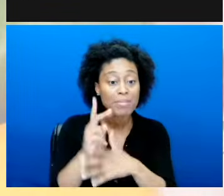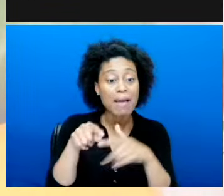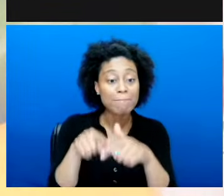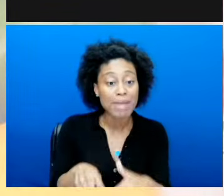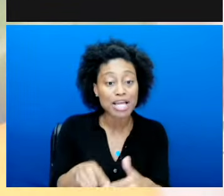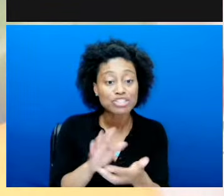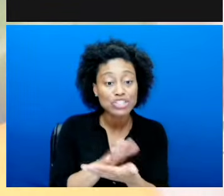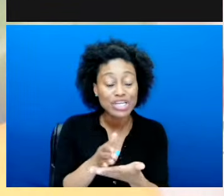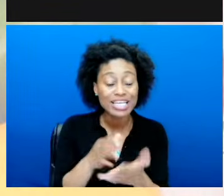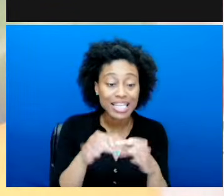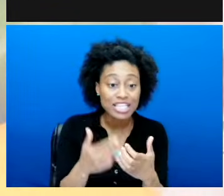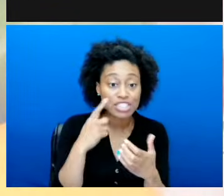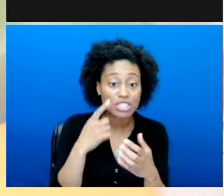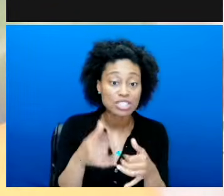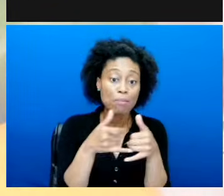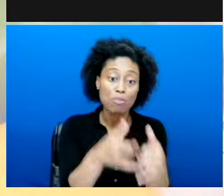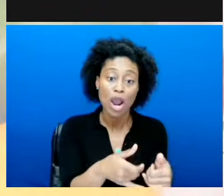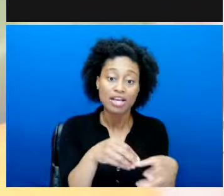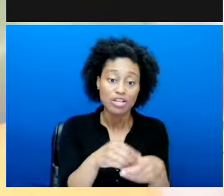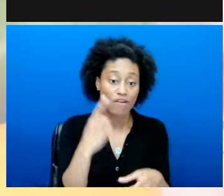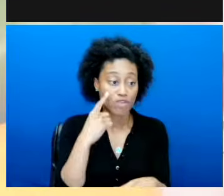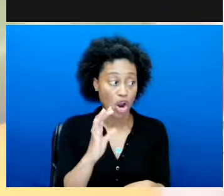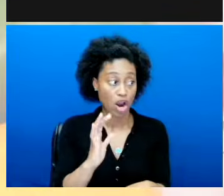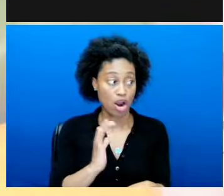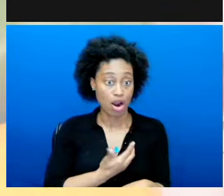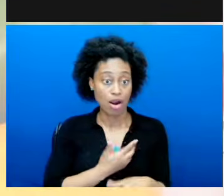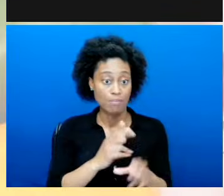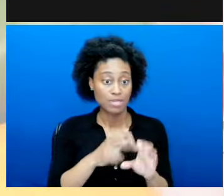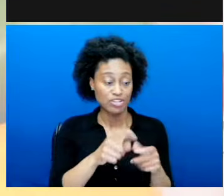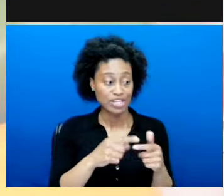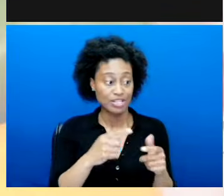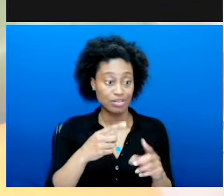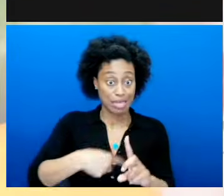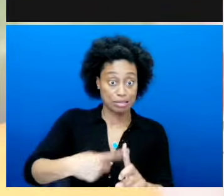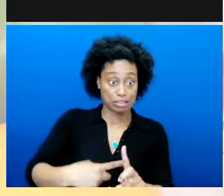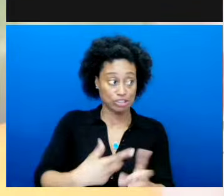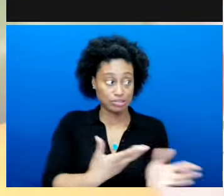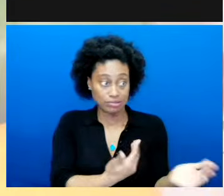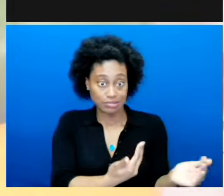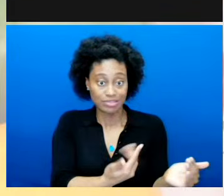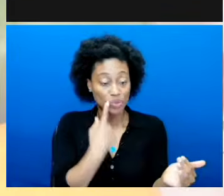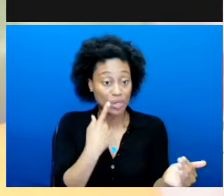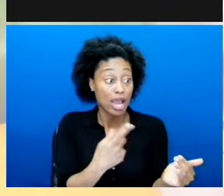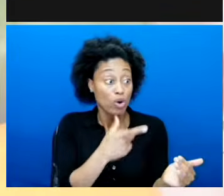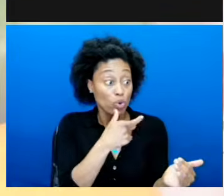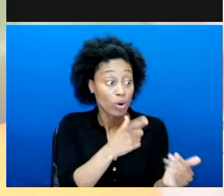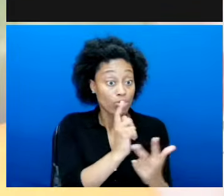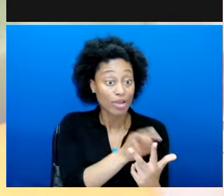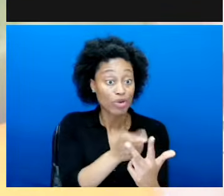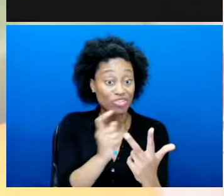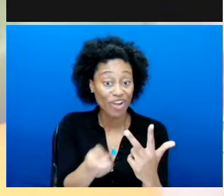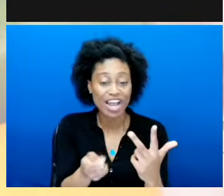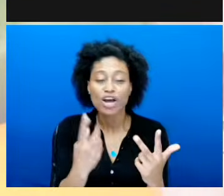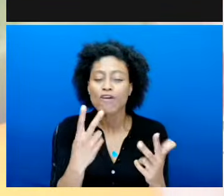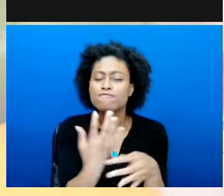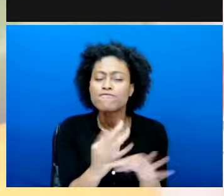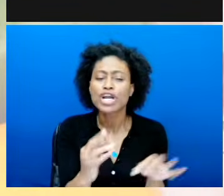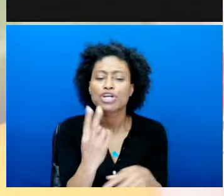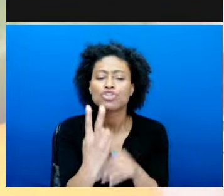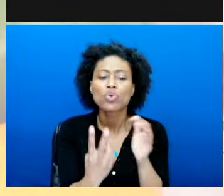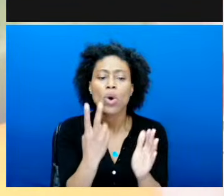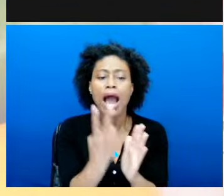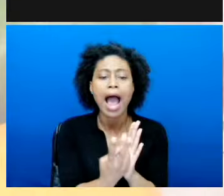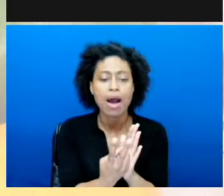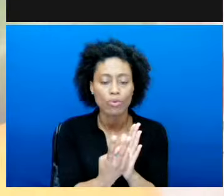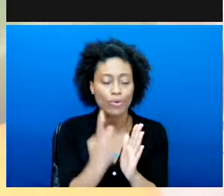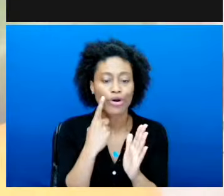for participants in our monthly sessions. So you will win access to a free 2-hour cooking demo with Danni. All you have to